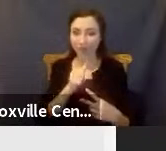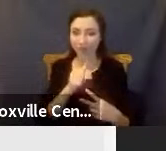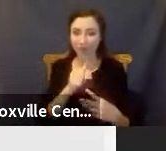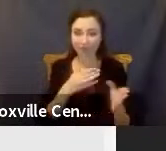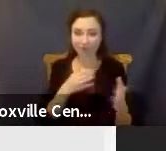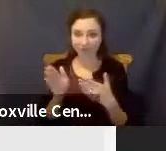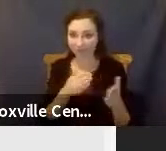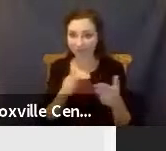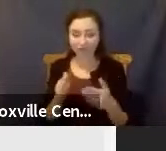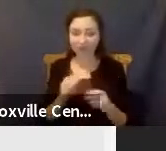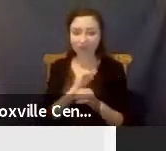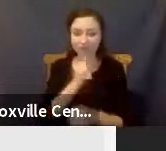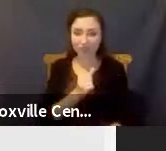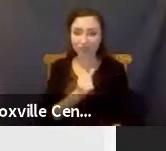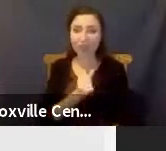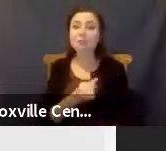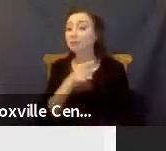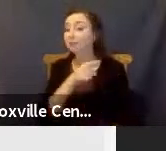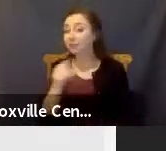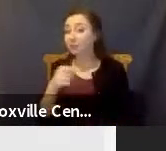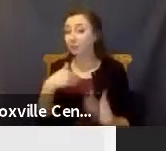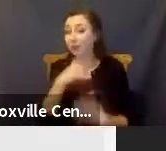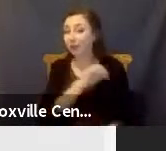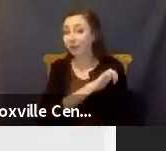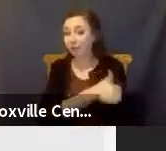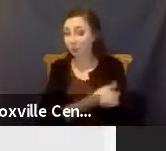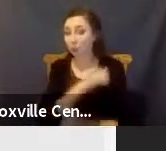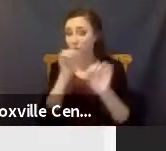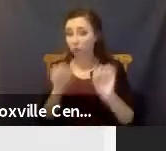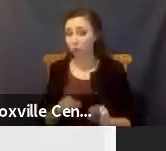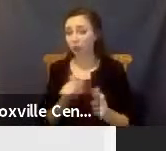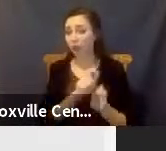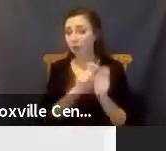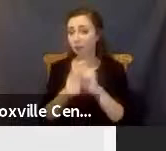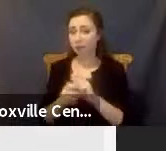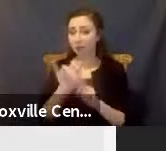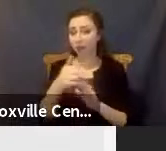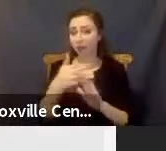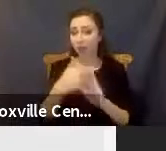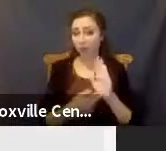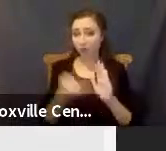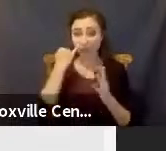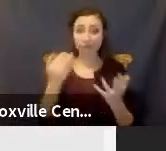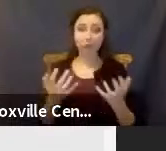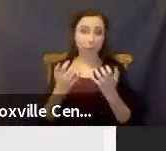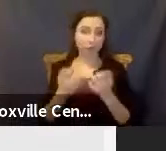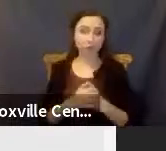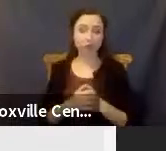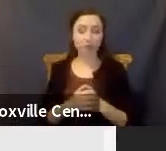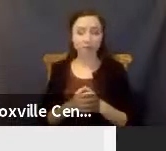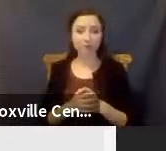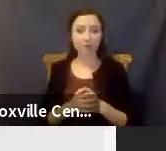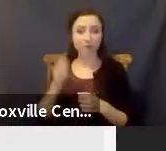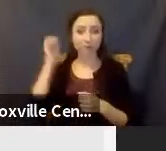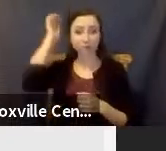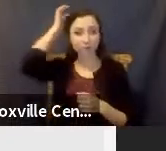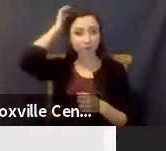but this board does have the authority to modify that rule if it wishes to.